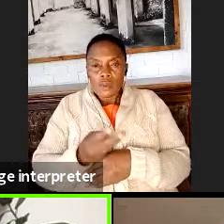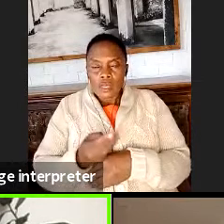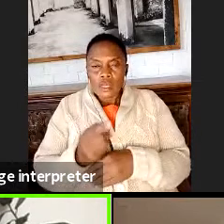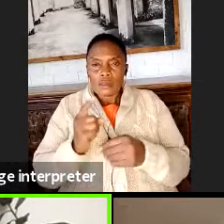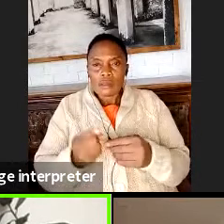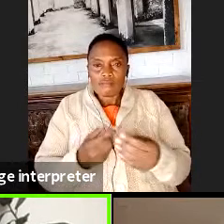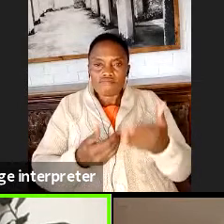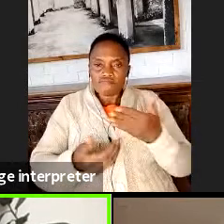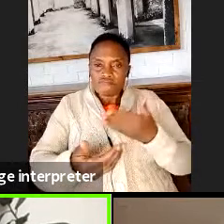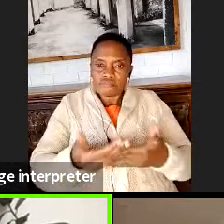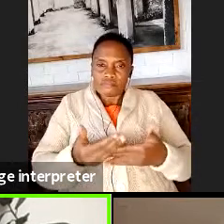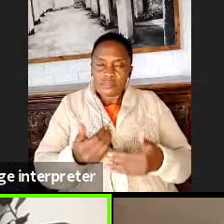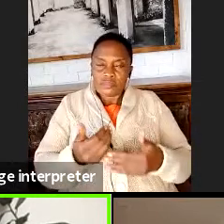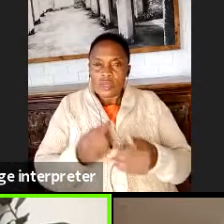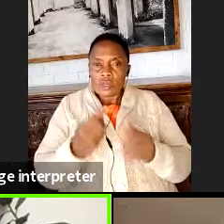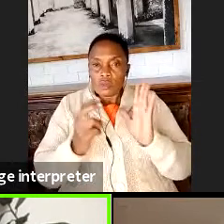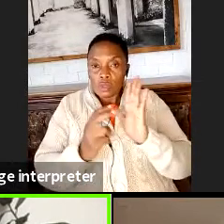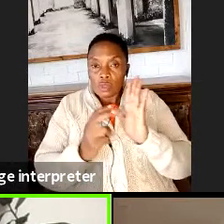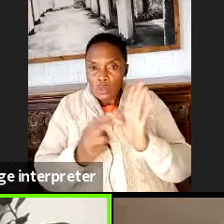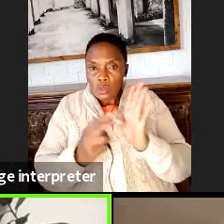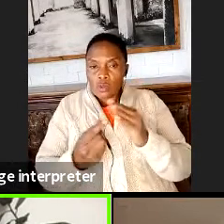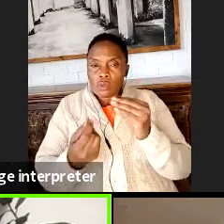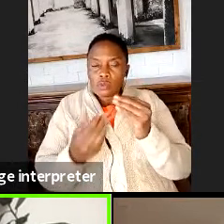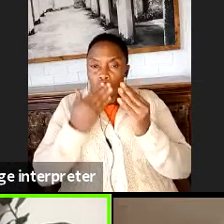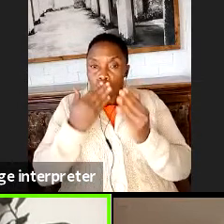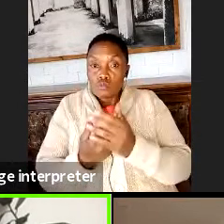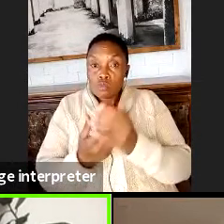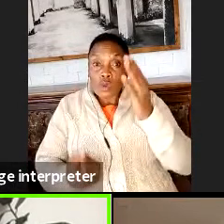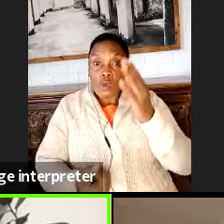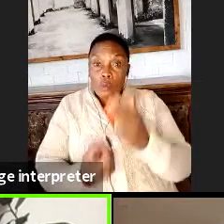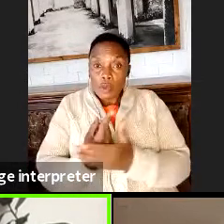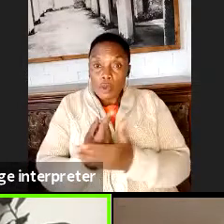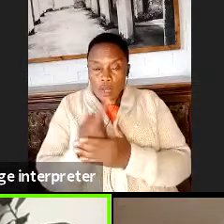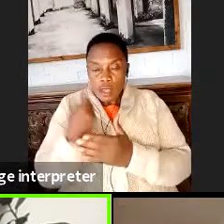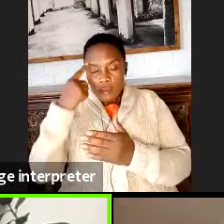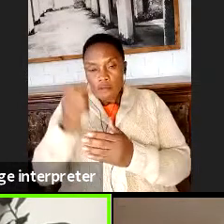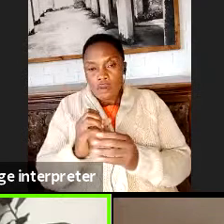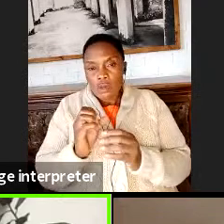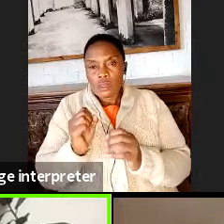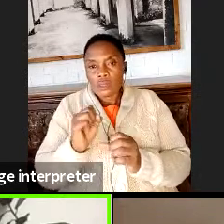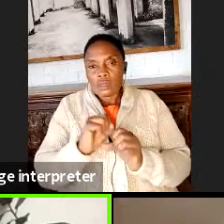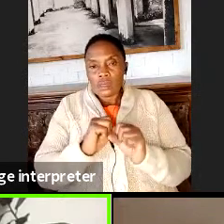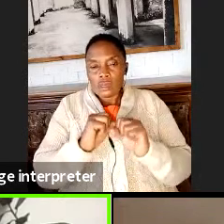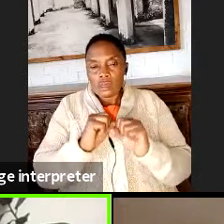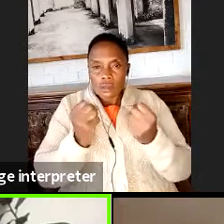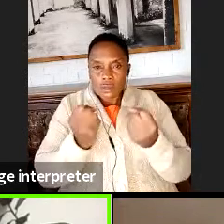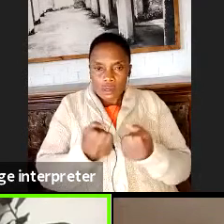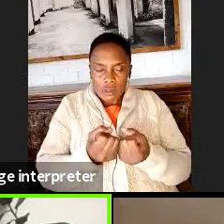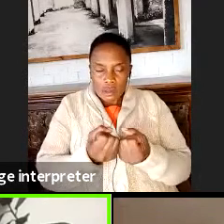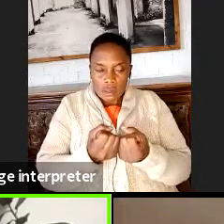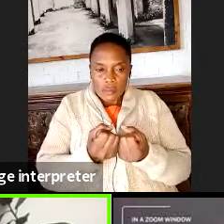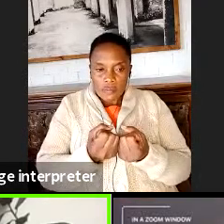in UPR, we really saw an opportunity for civil society organizations across the world